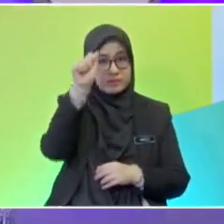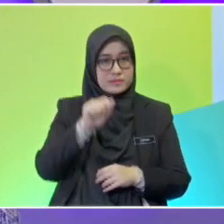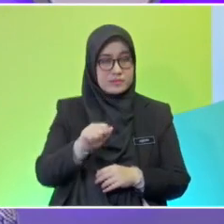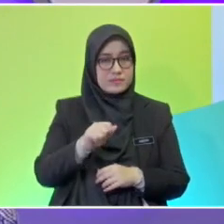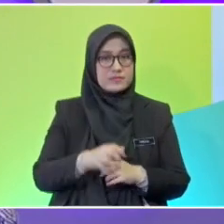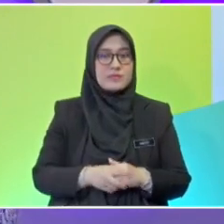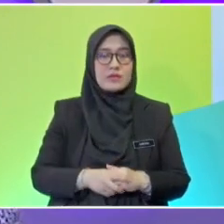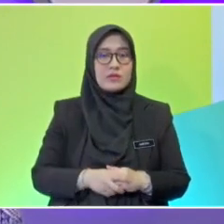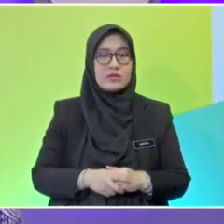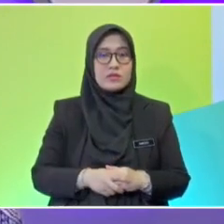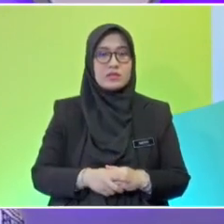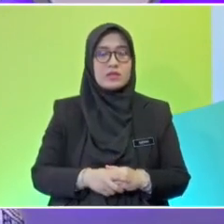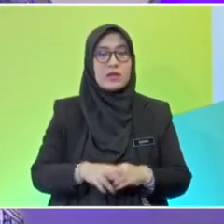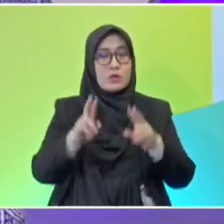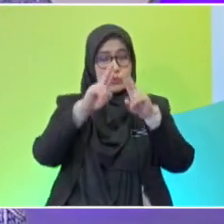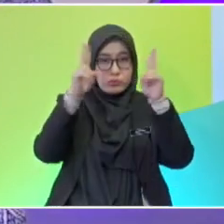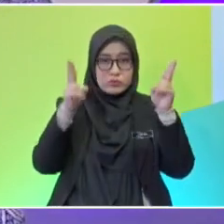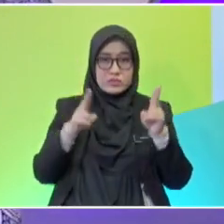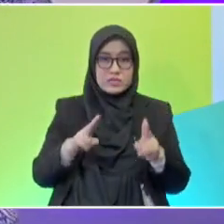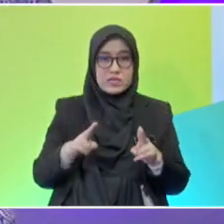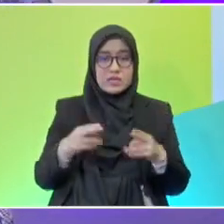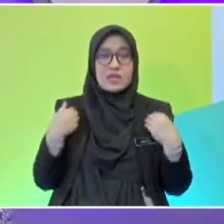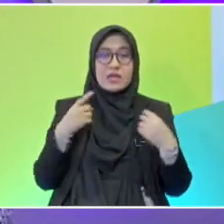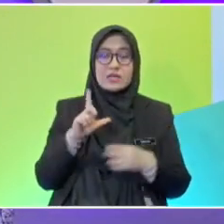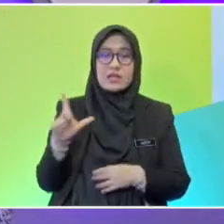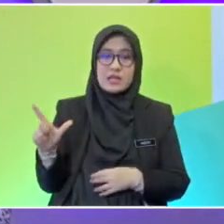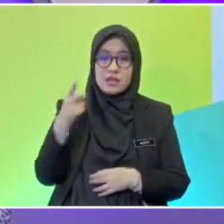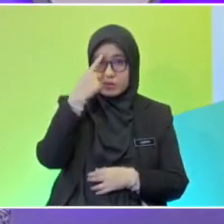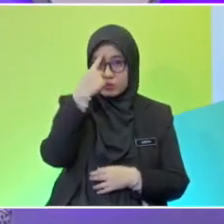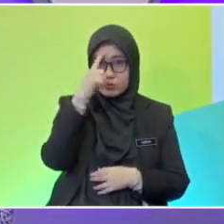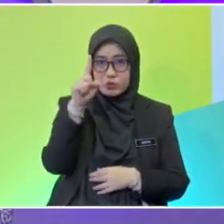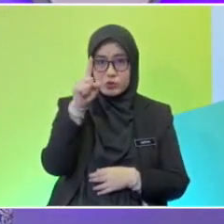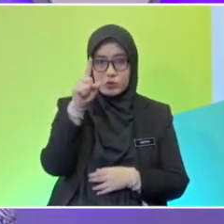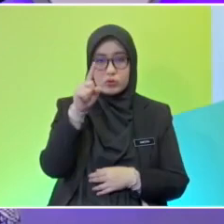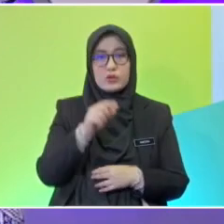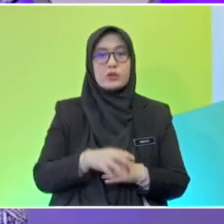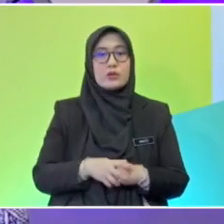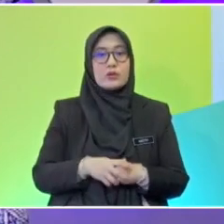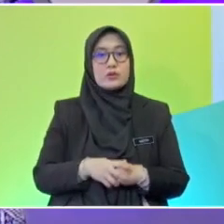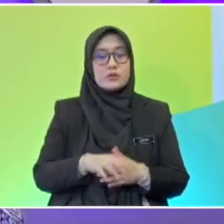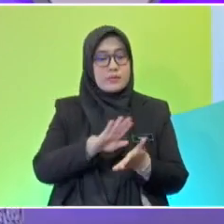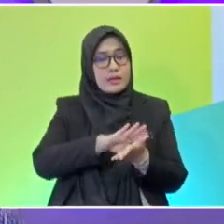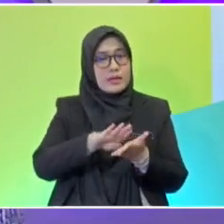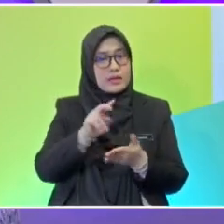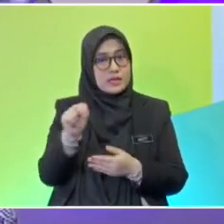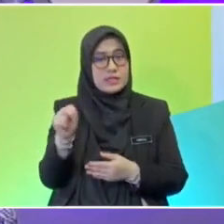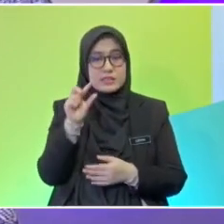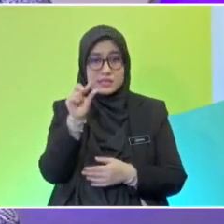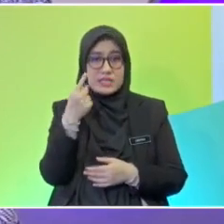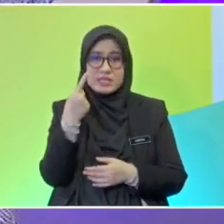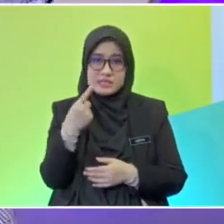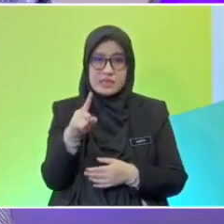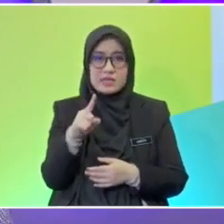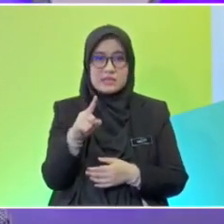the test scores, they may test for only certain parts, certain descriptors in the DSKP. It doesn't test